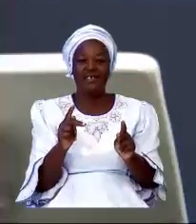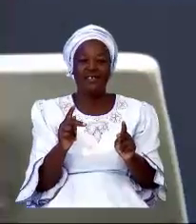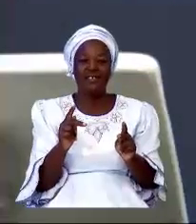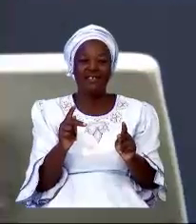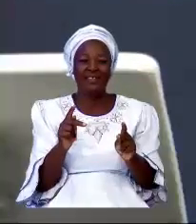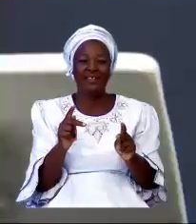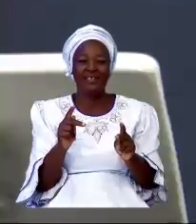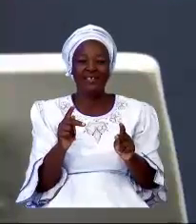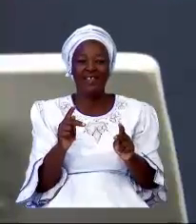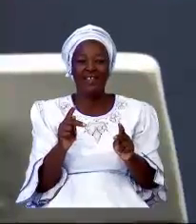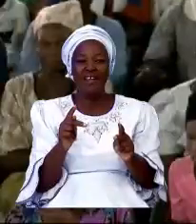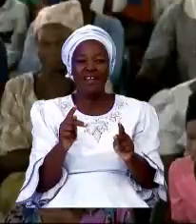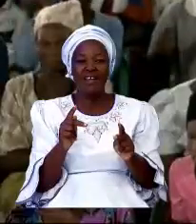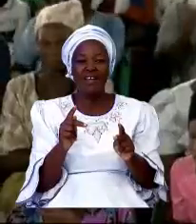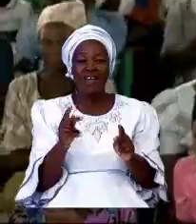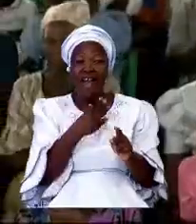everything is all right.